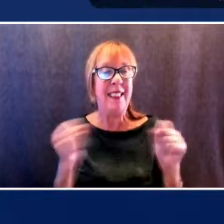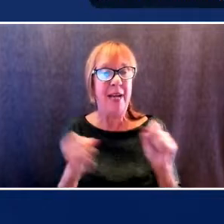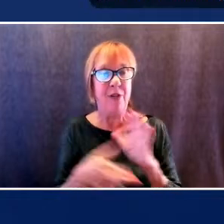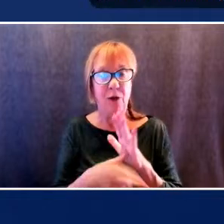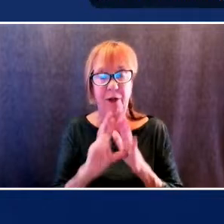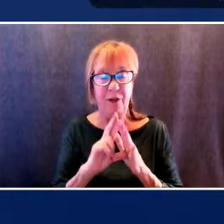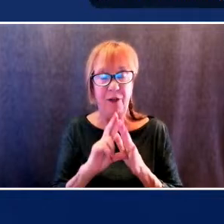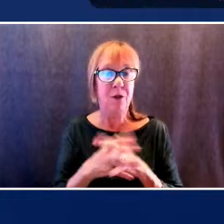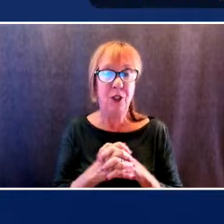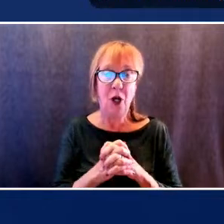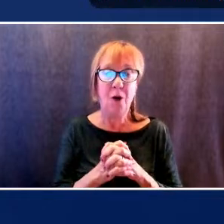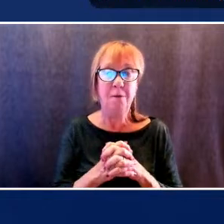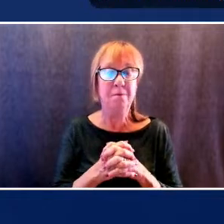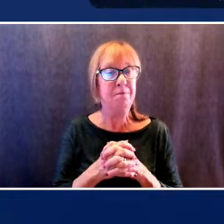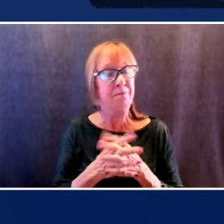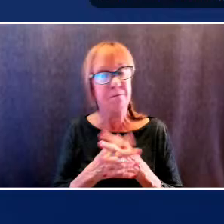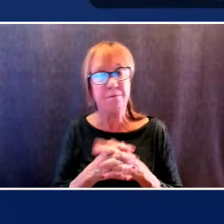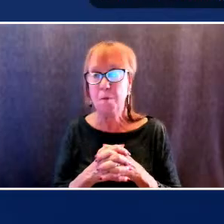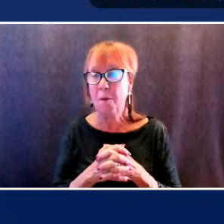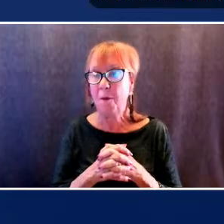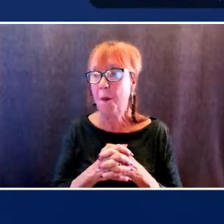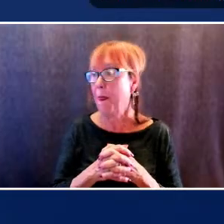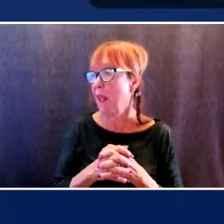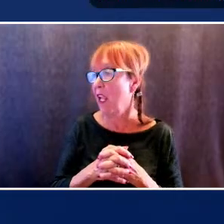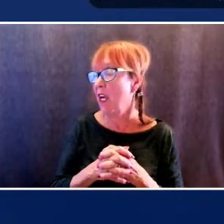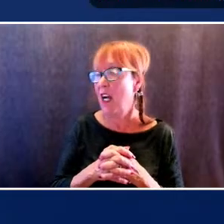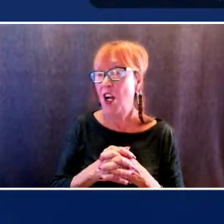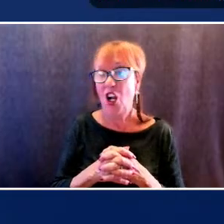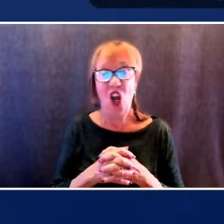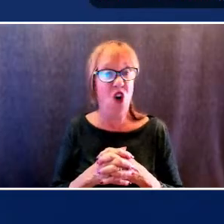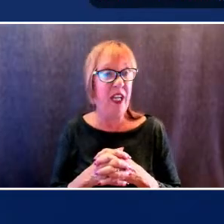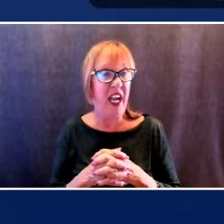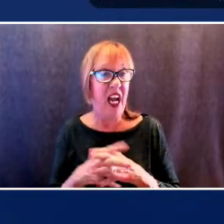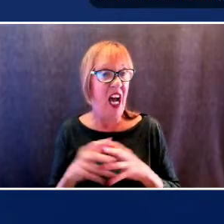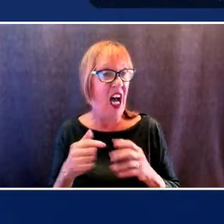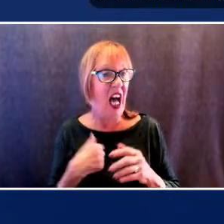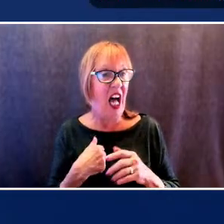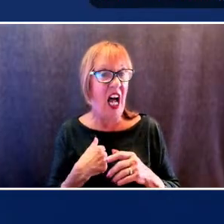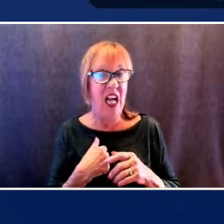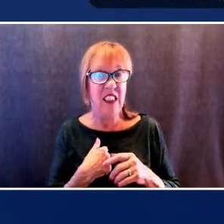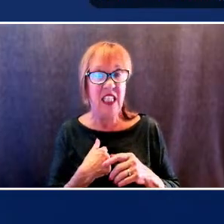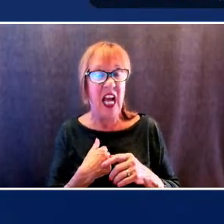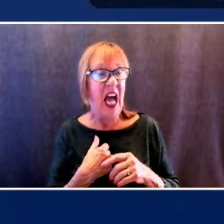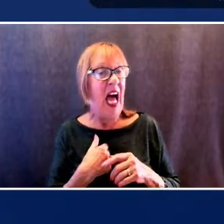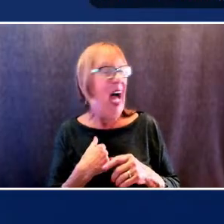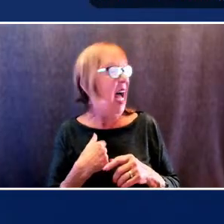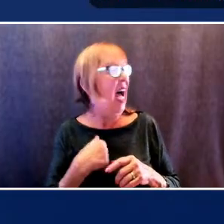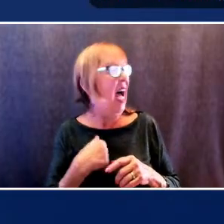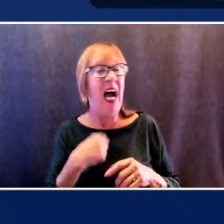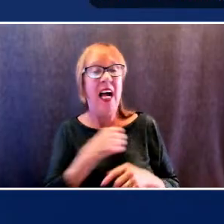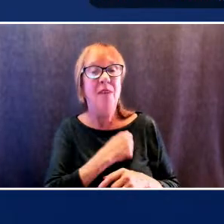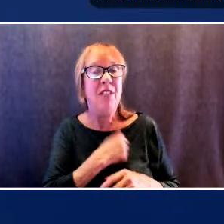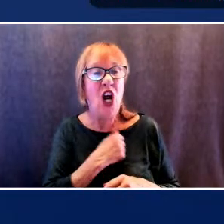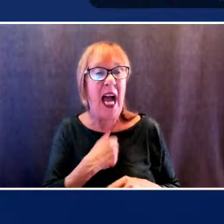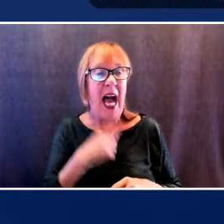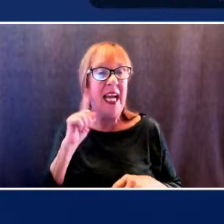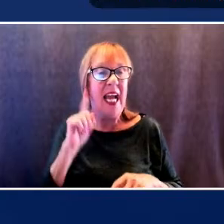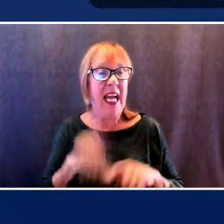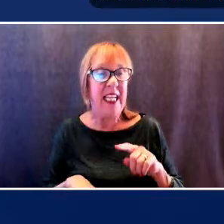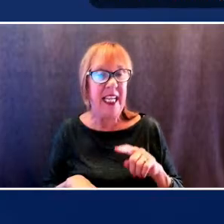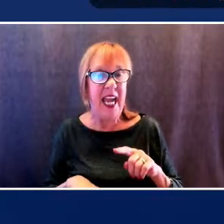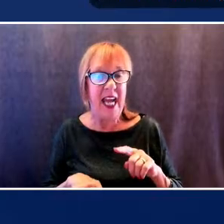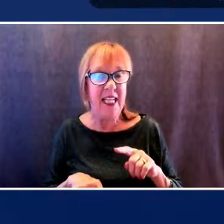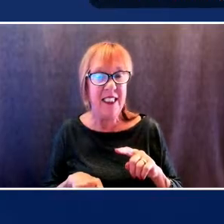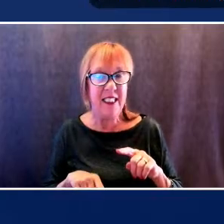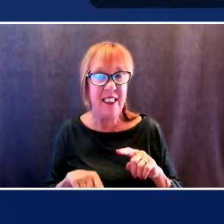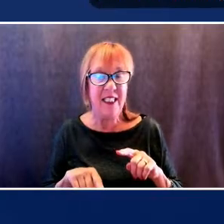as needed. So I would just say, since I can't put my email in the chat without answering somebody,